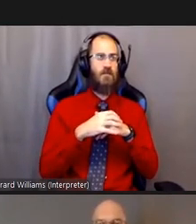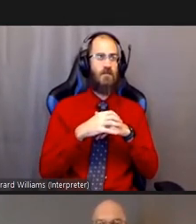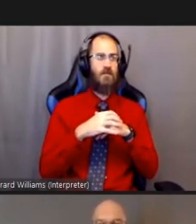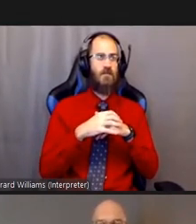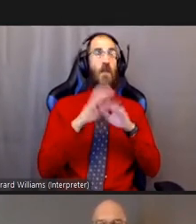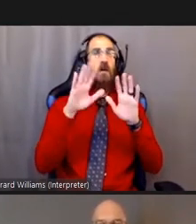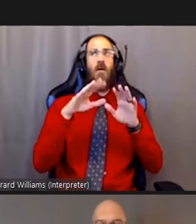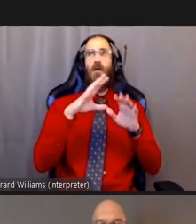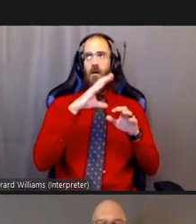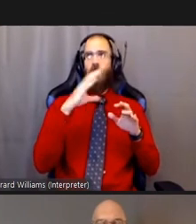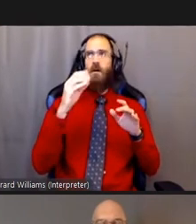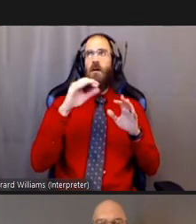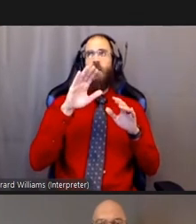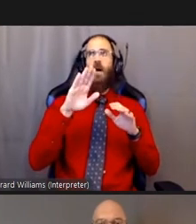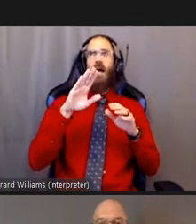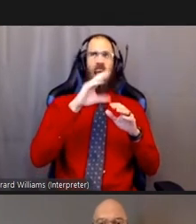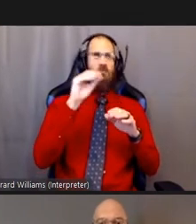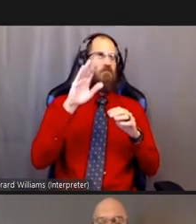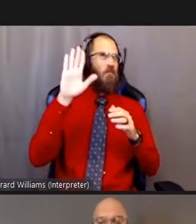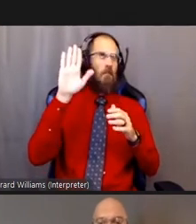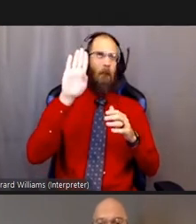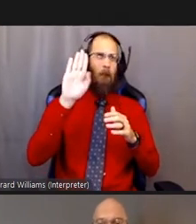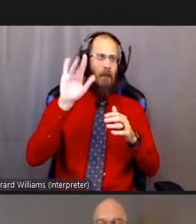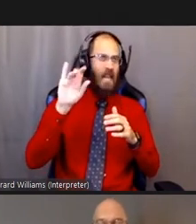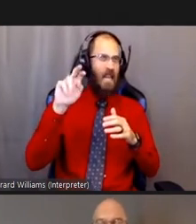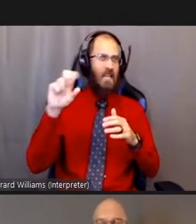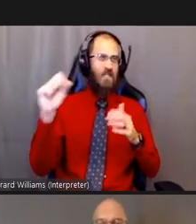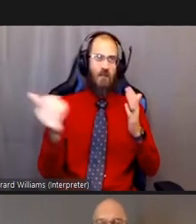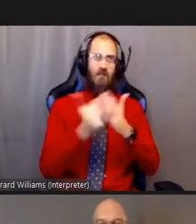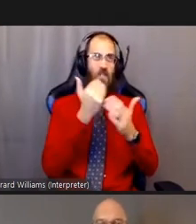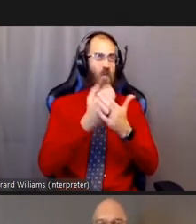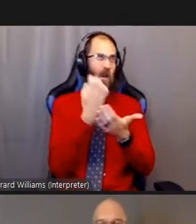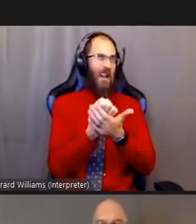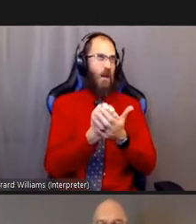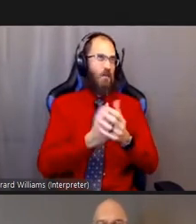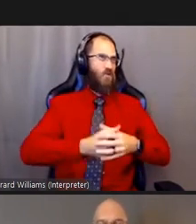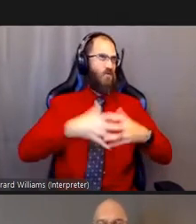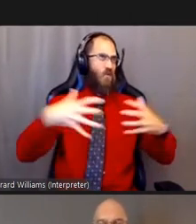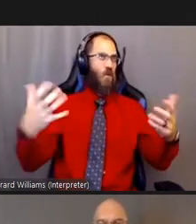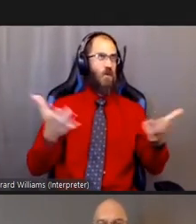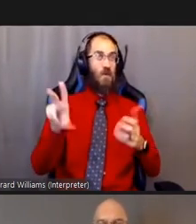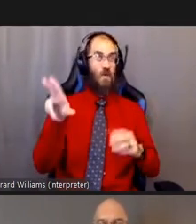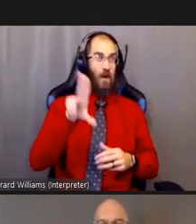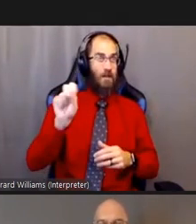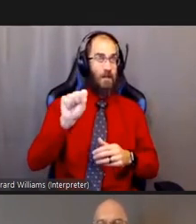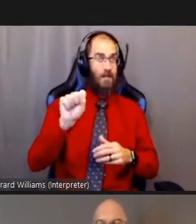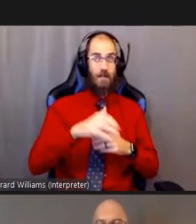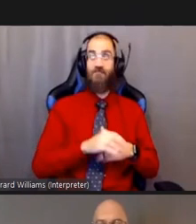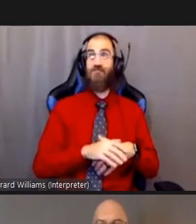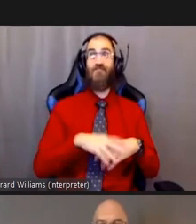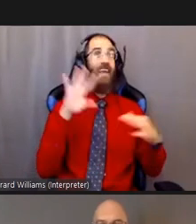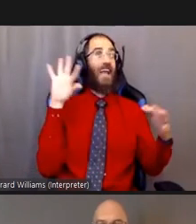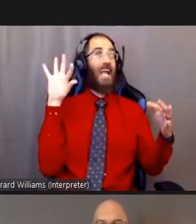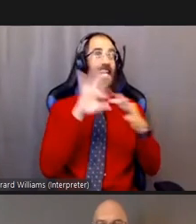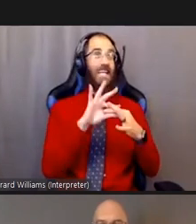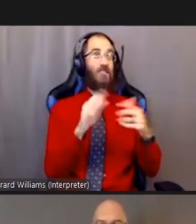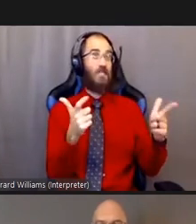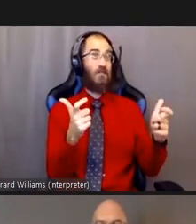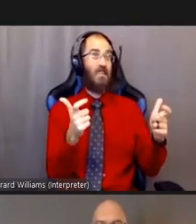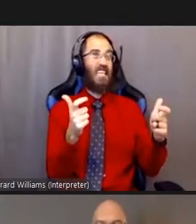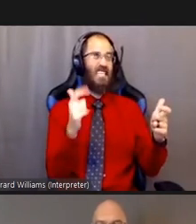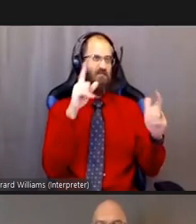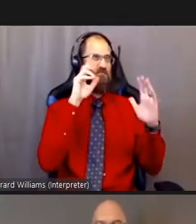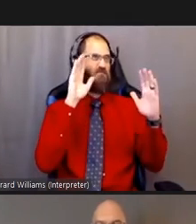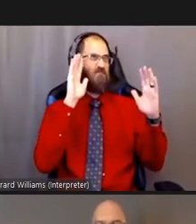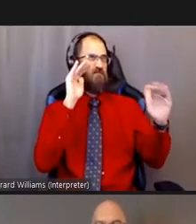And billions in new economic growth in the United States. Connection speeds are anticipated to be over 10 gigabits per